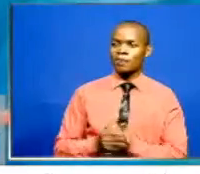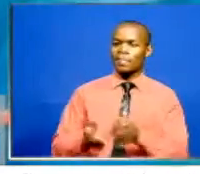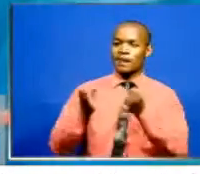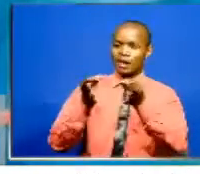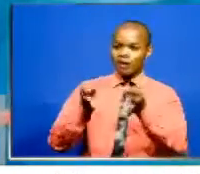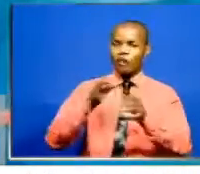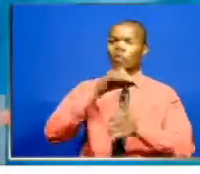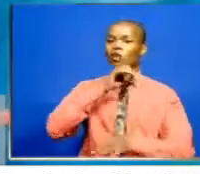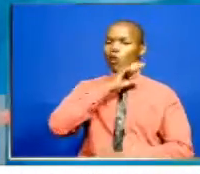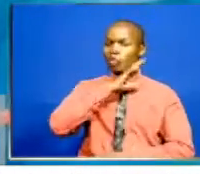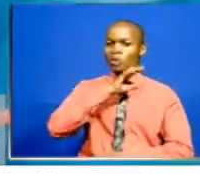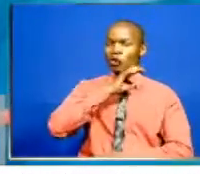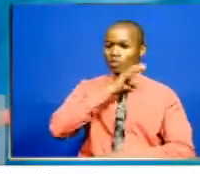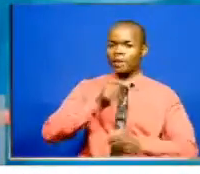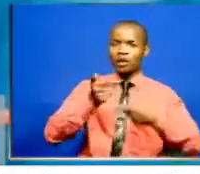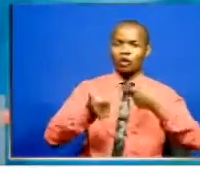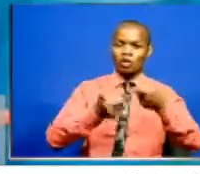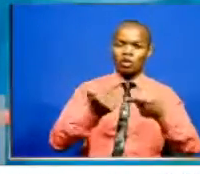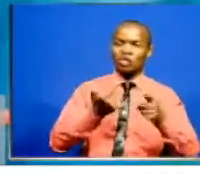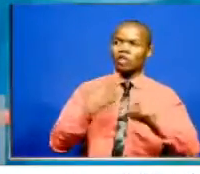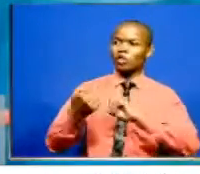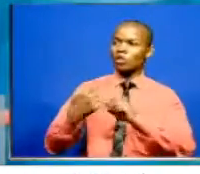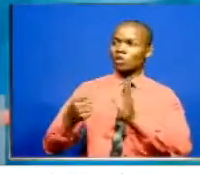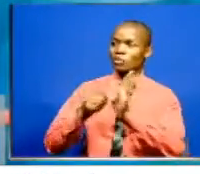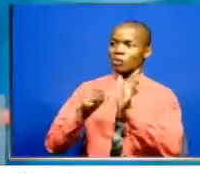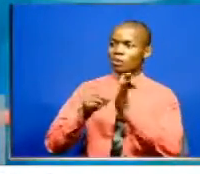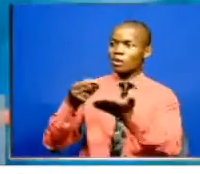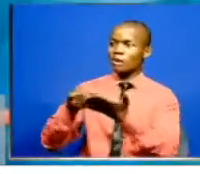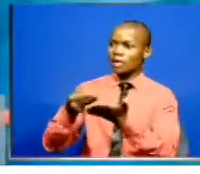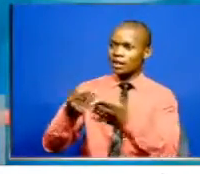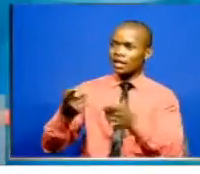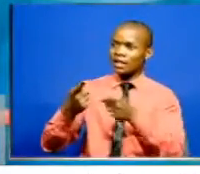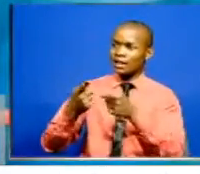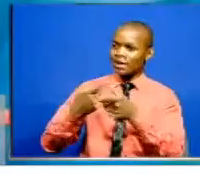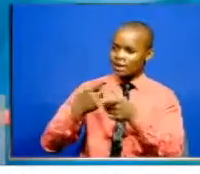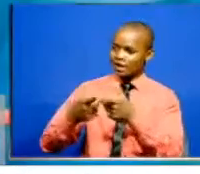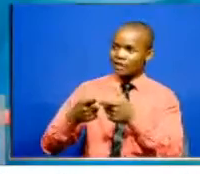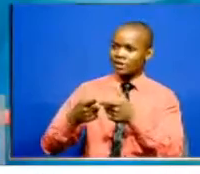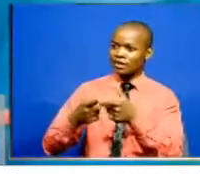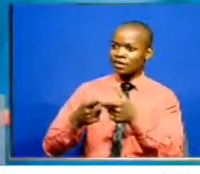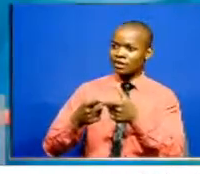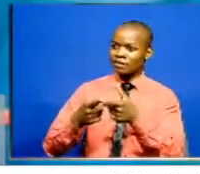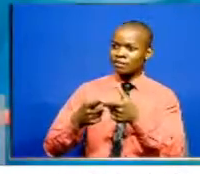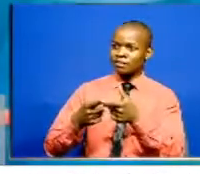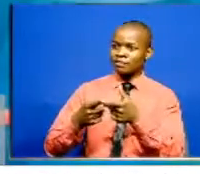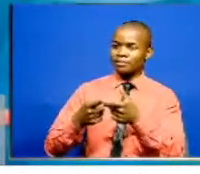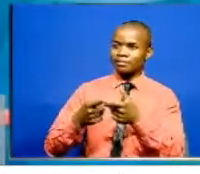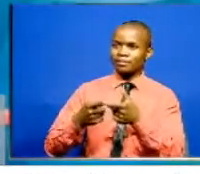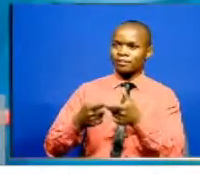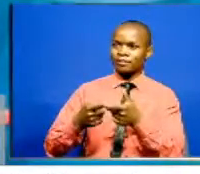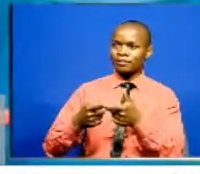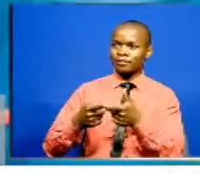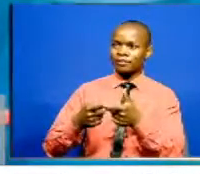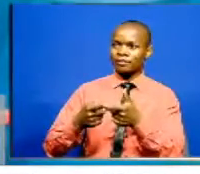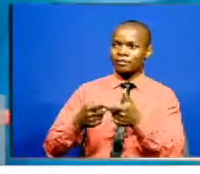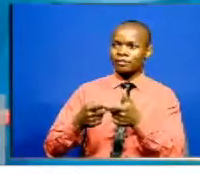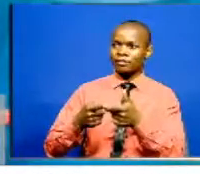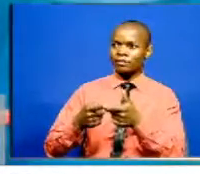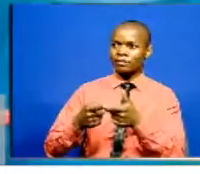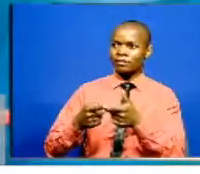complaining about financial resources, then my question will be, what has